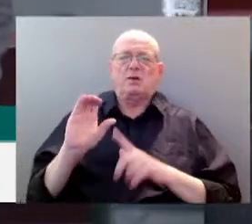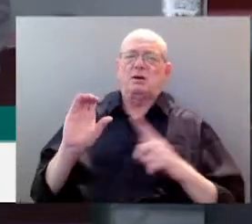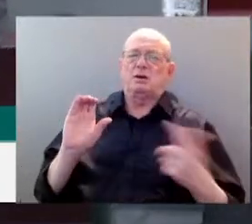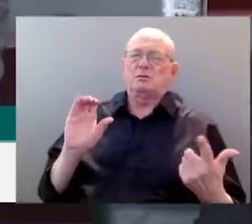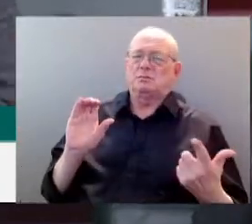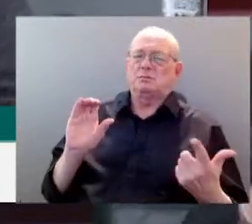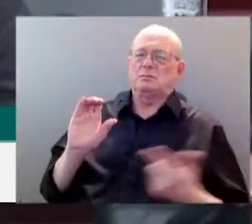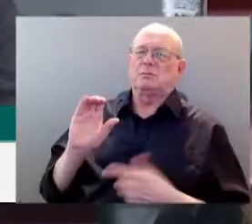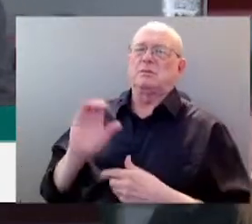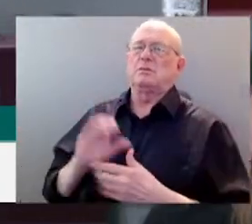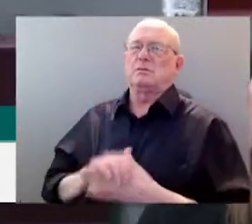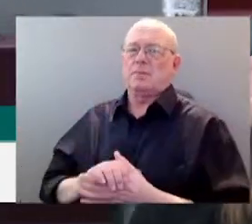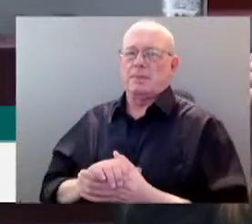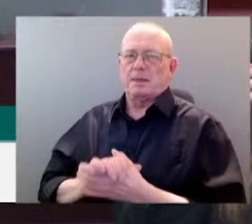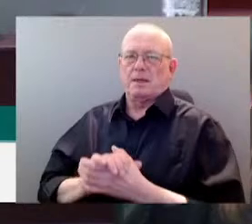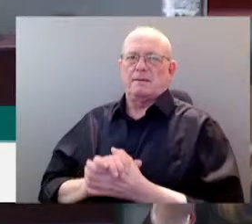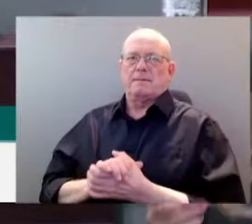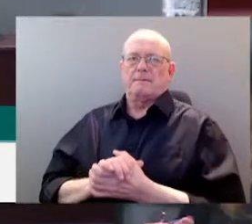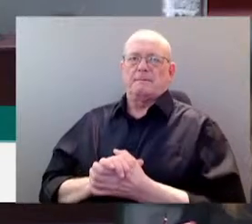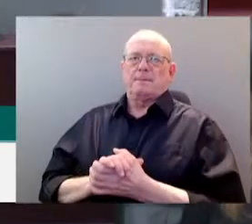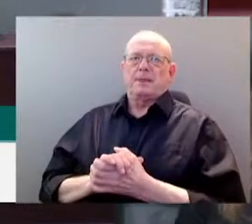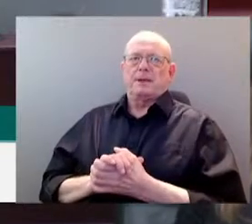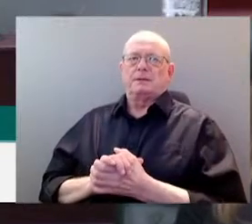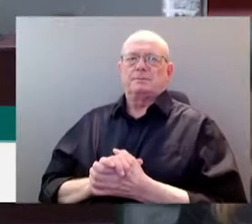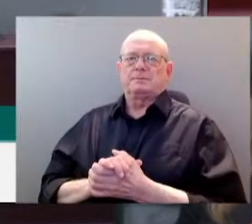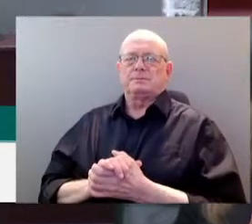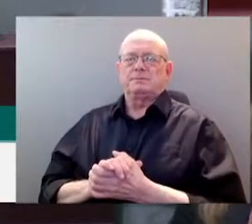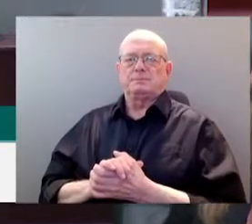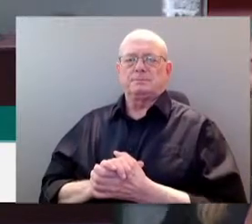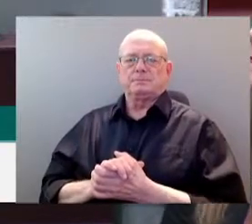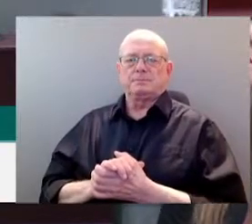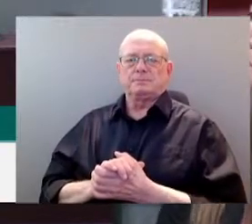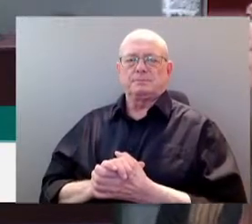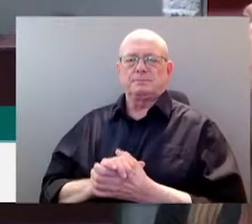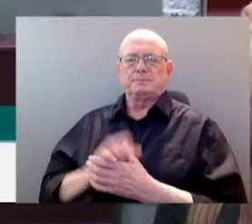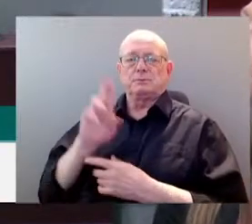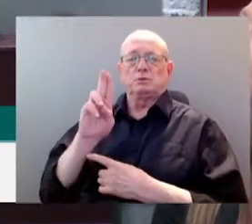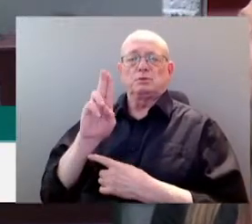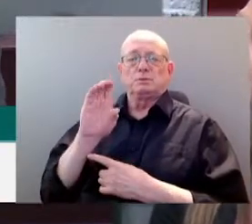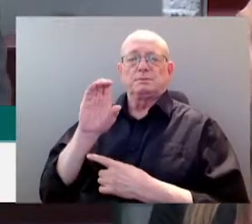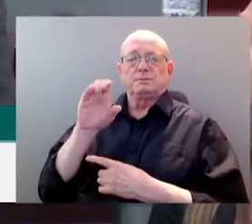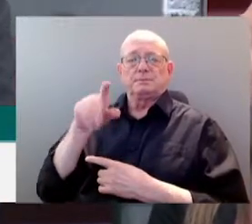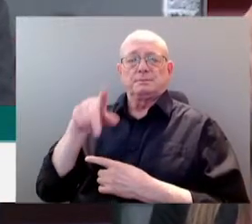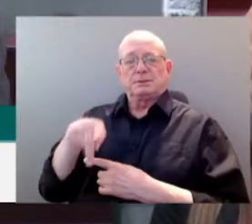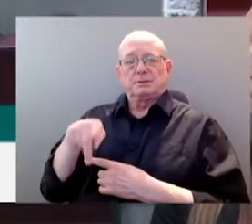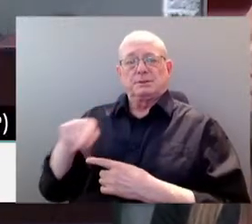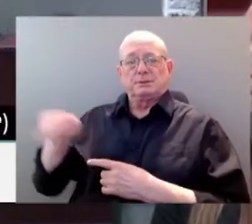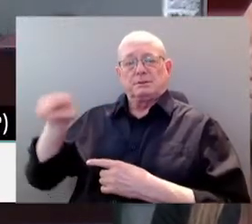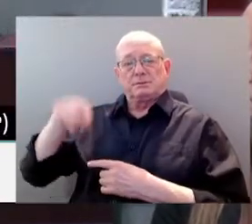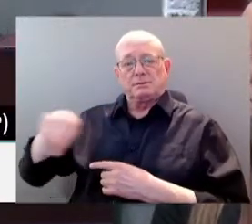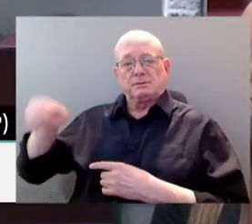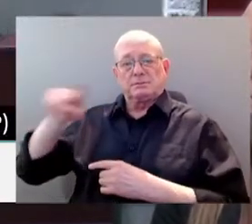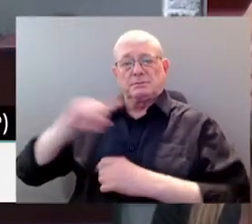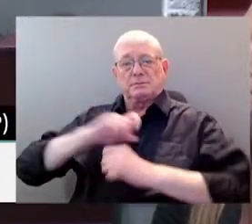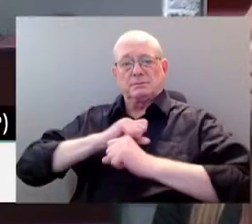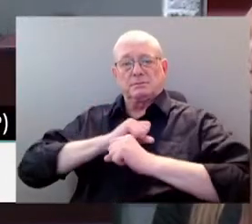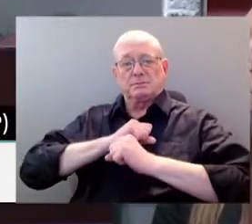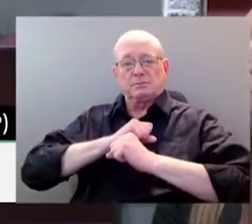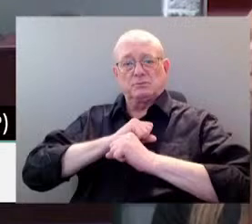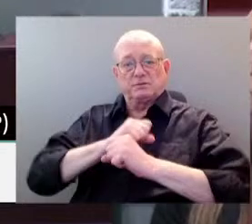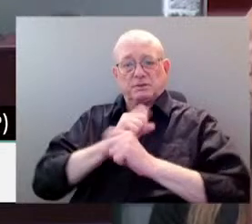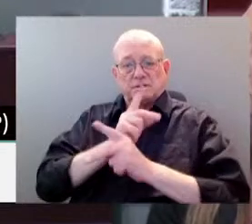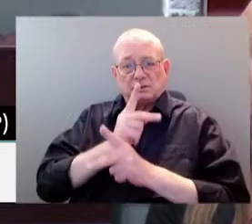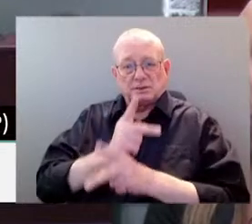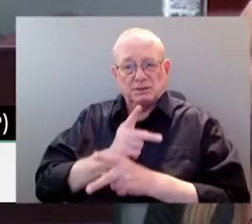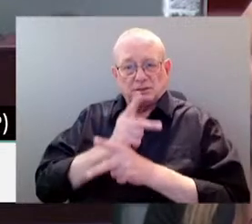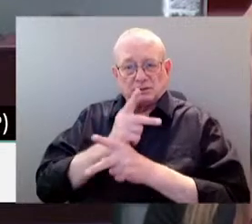next Mr Speaker under the ucp's leadership preventative care is crumbling before before AR eyes the people of entire Northeast